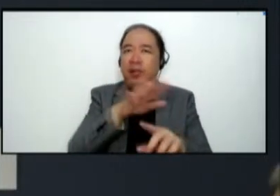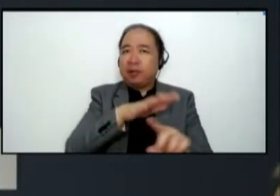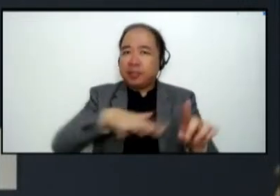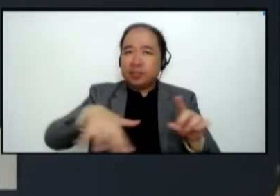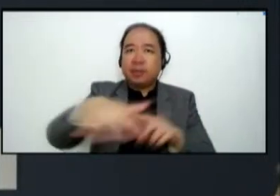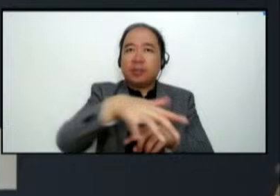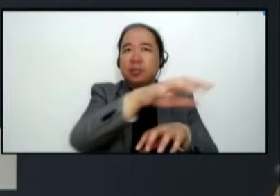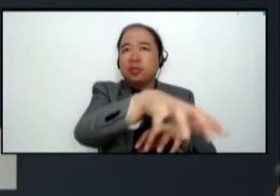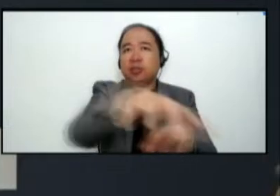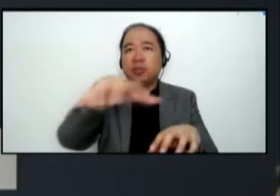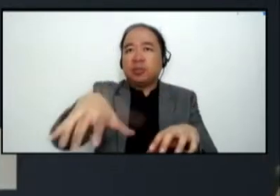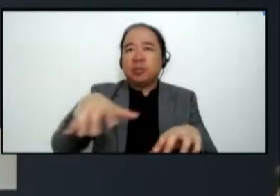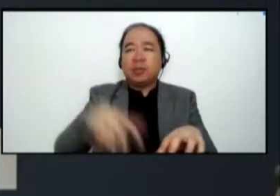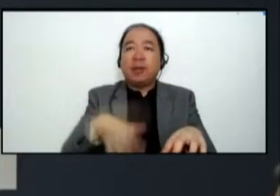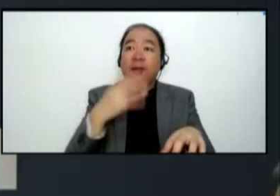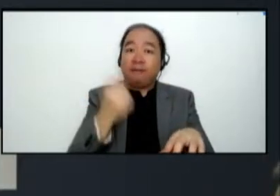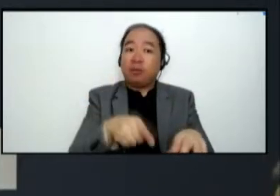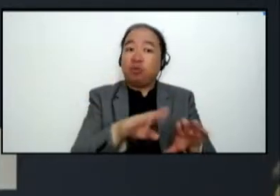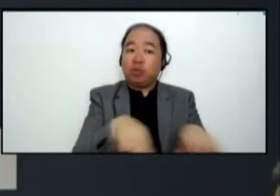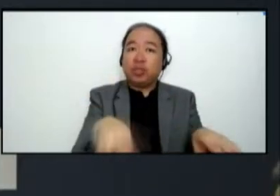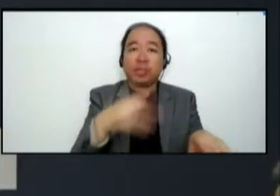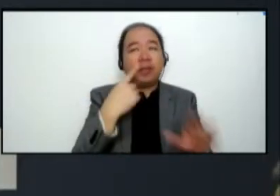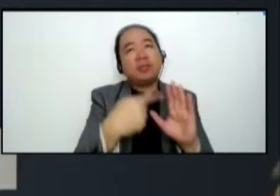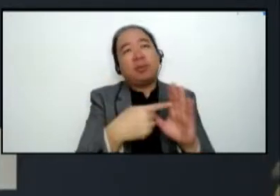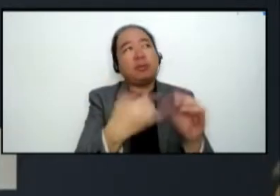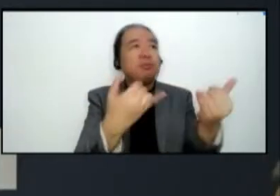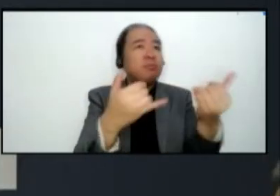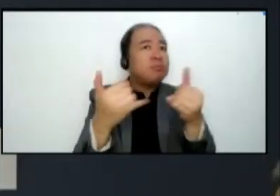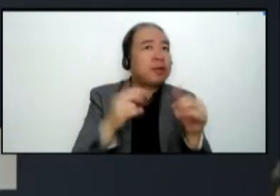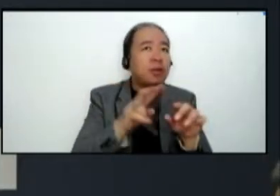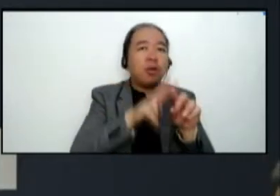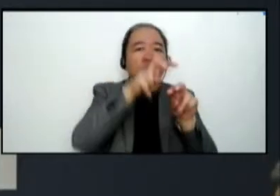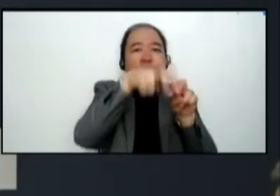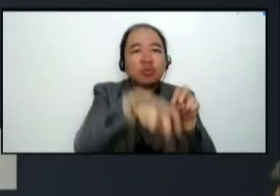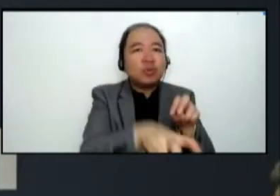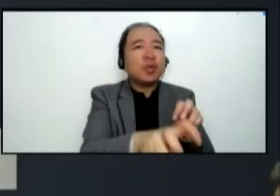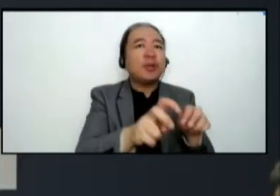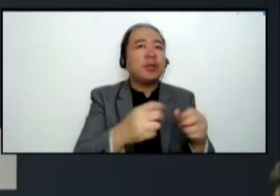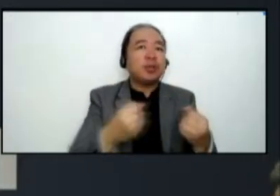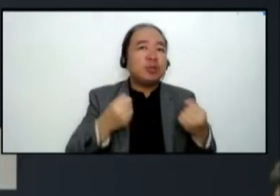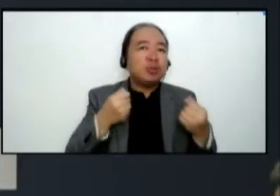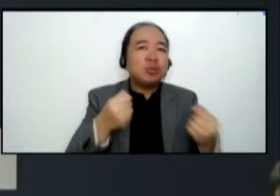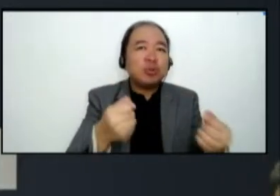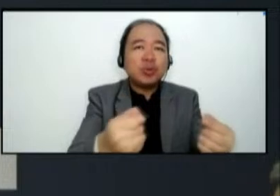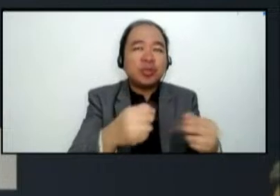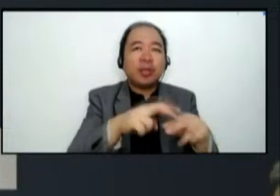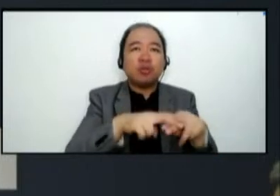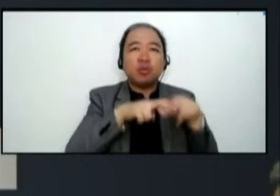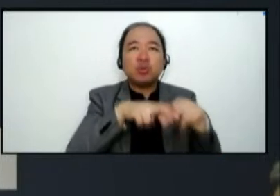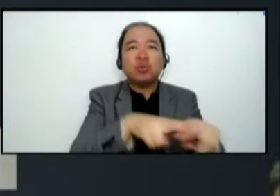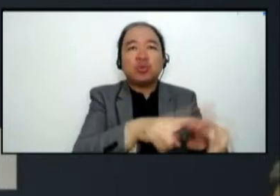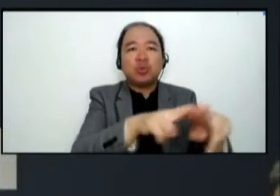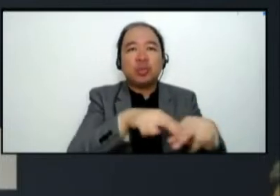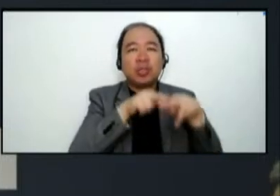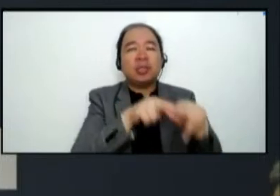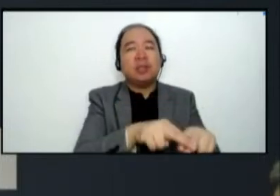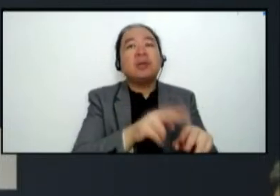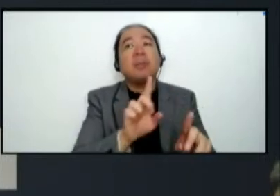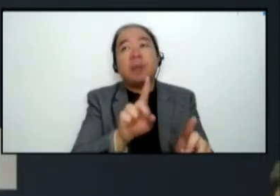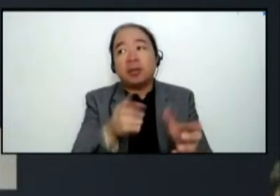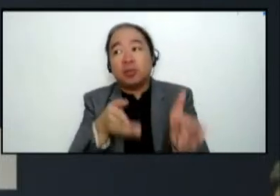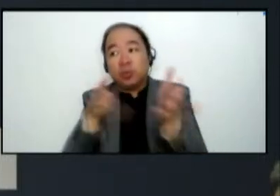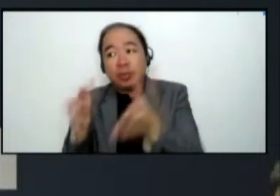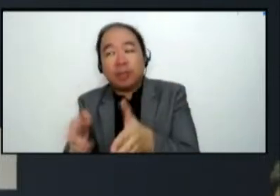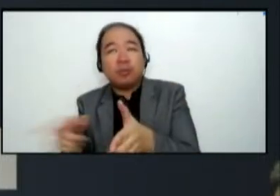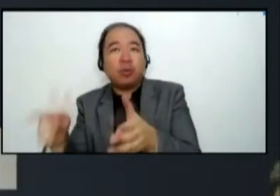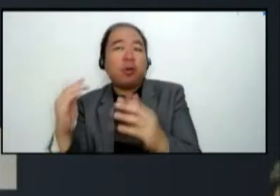for example, the playground. But then we have space only for older adults, the daycare centers, but can we put